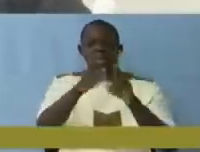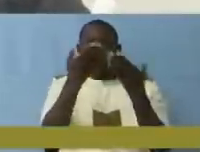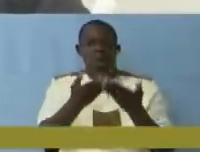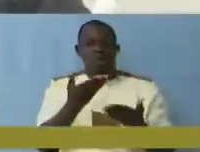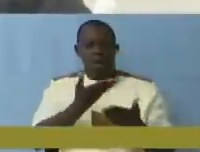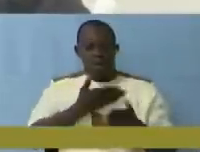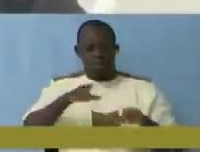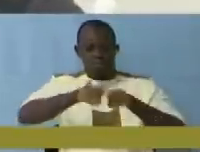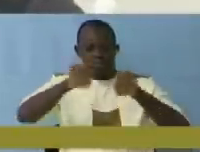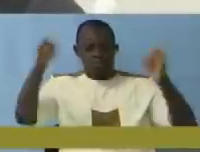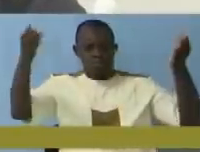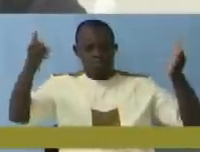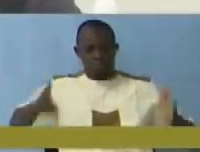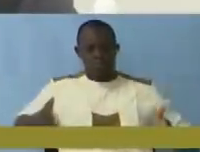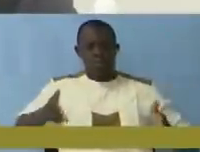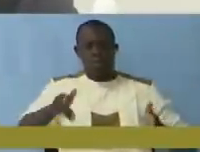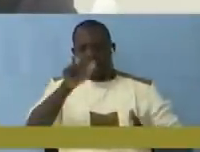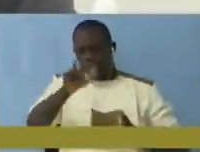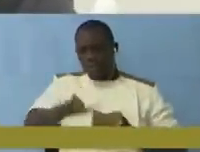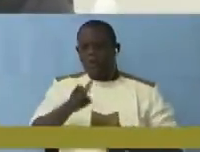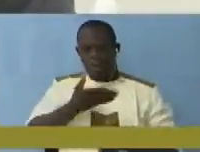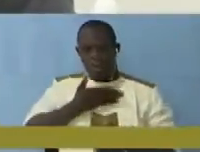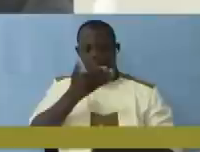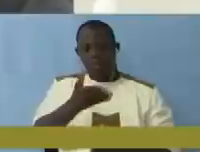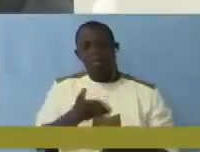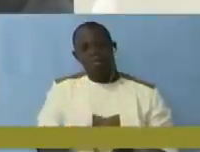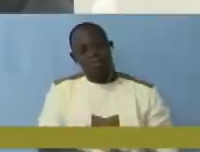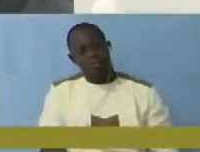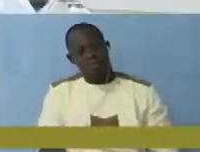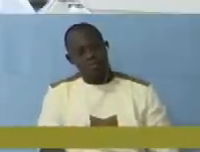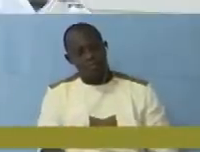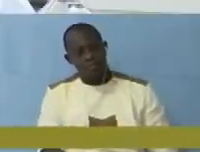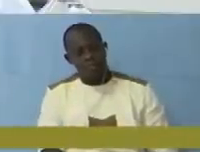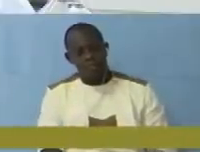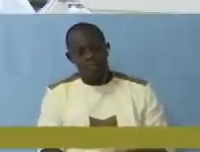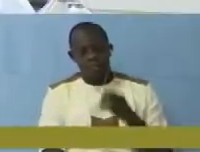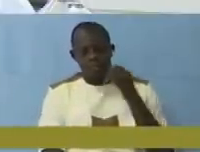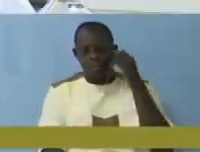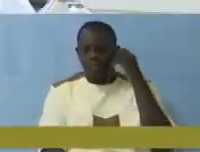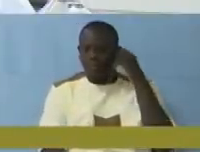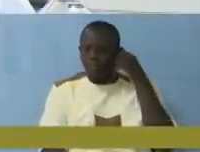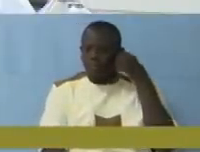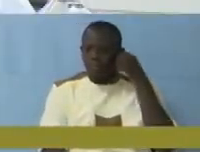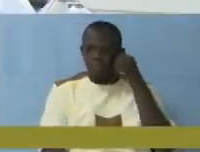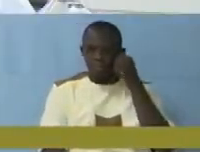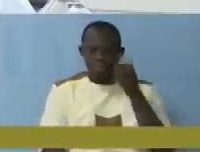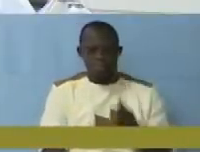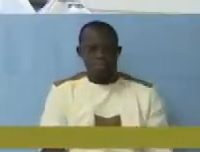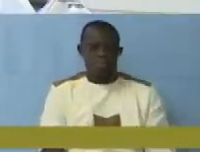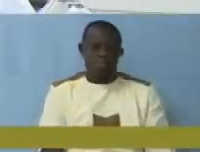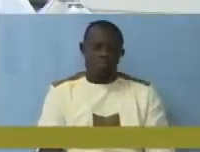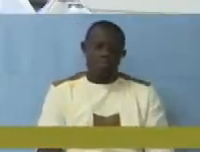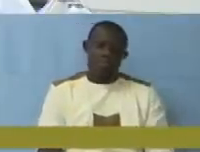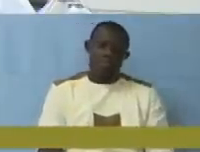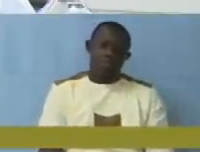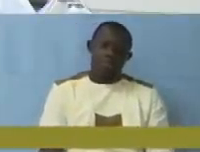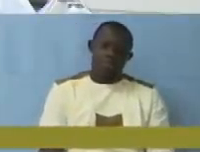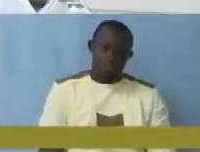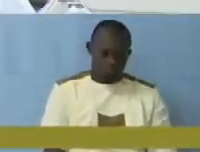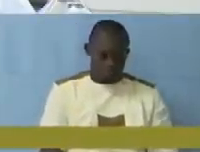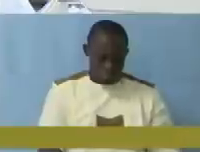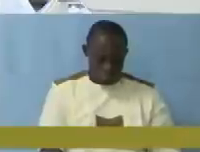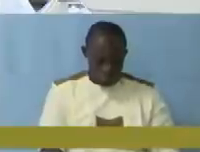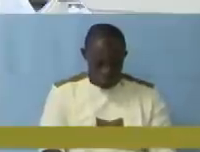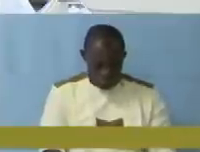panel. Janto nga panel wala soda jamel besiri bela moyrola bari ni be nyinin karo ning fenko interrogate la o